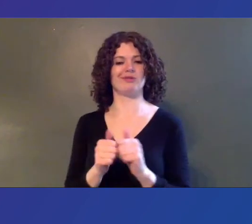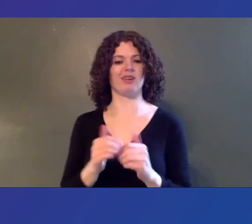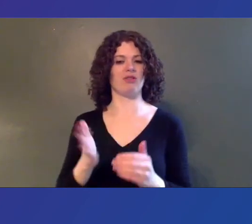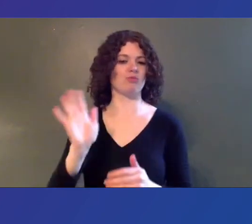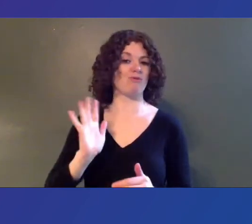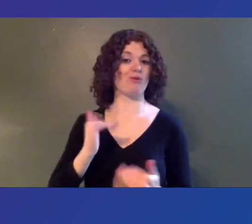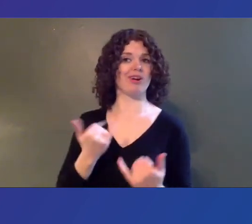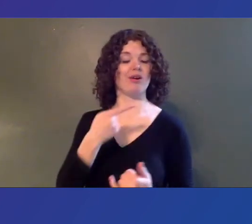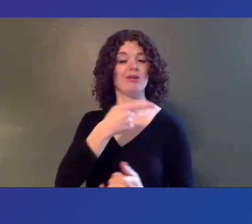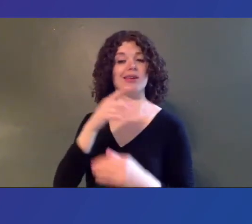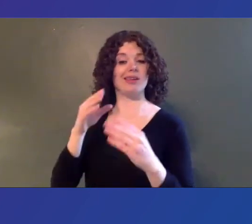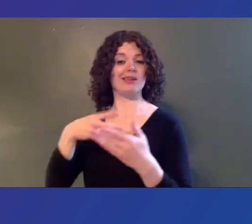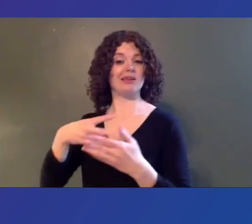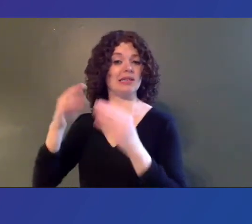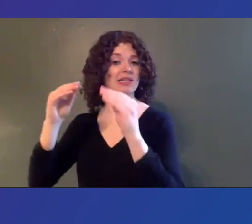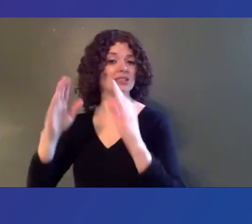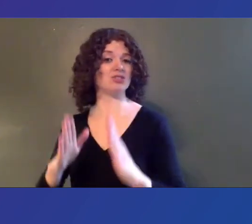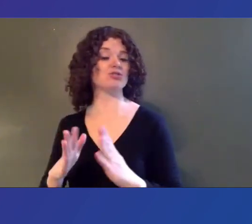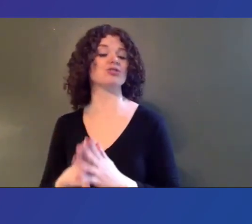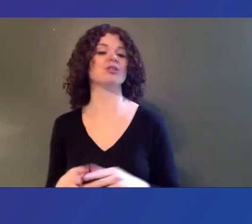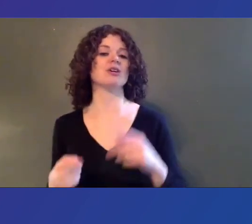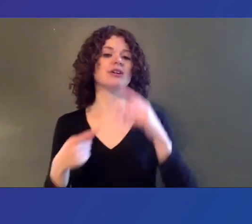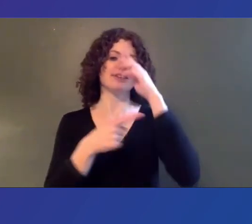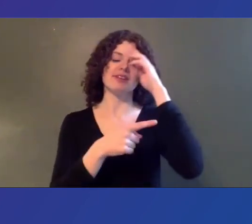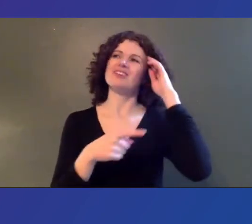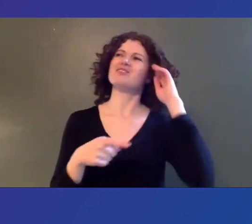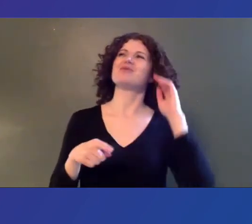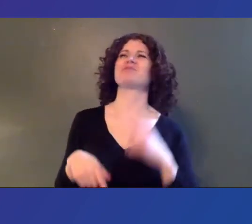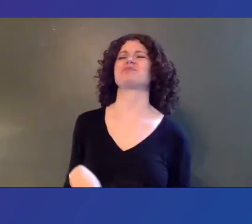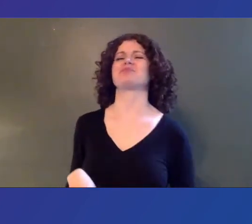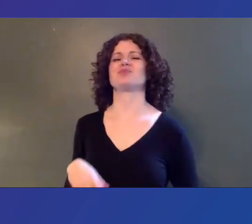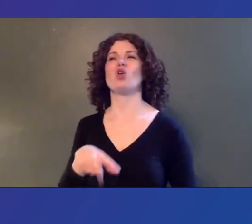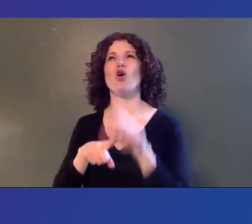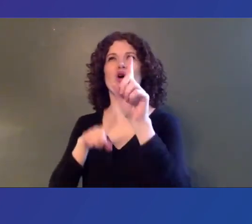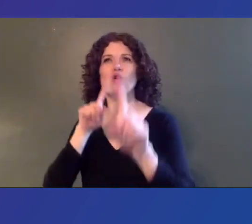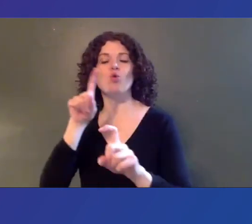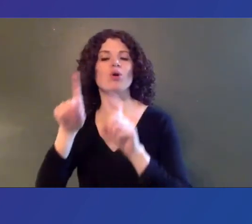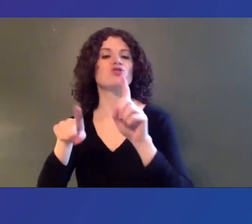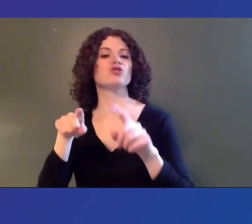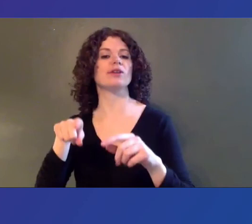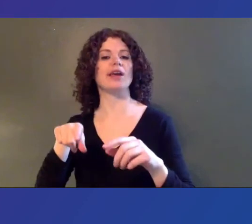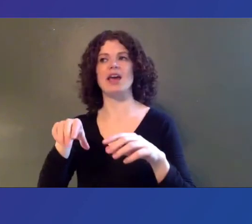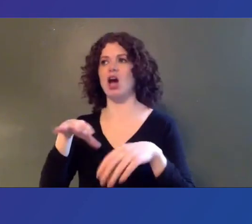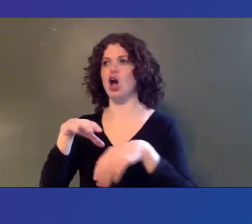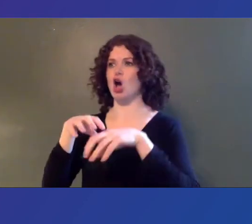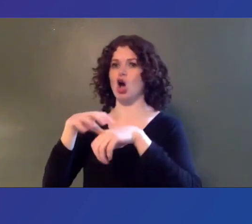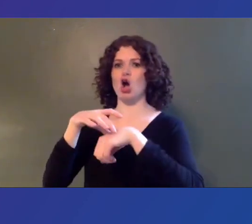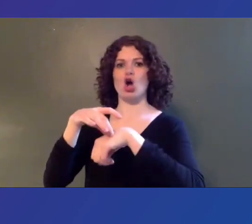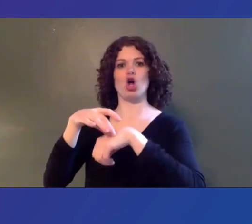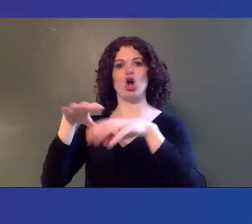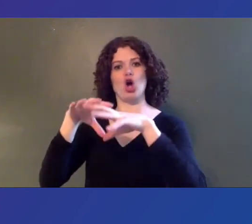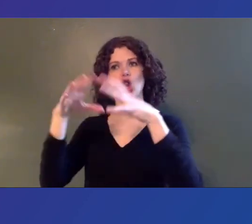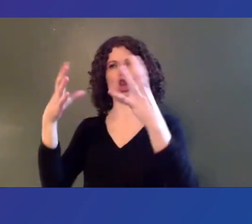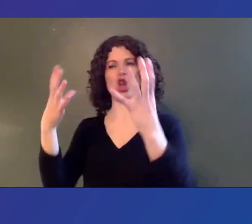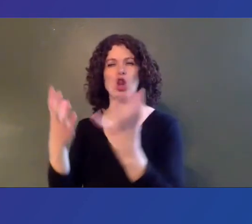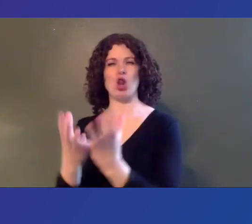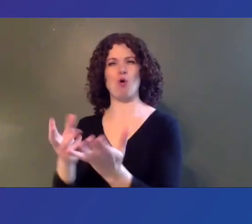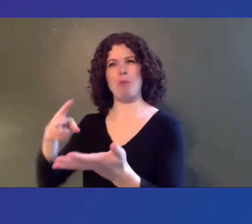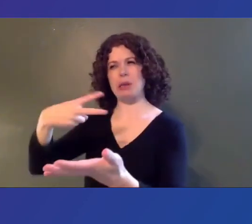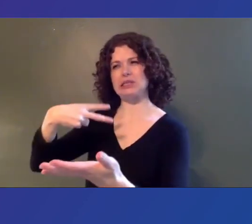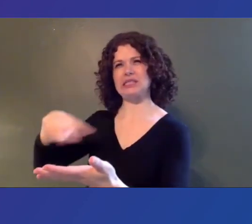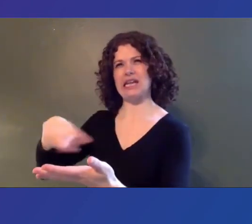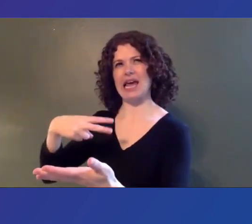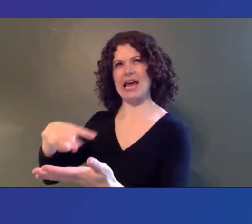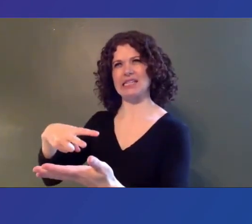was interrogating like the hiring for professors for global dance forms. And I said to him, I don't even understand the use of that term